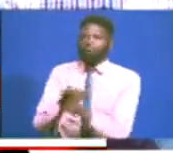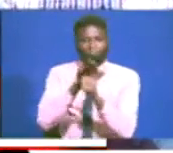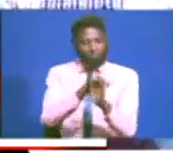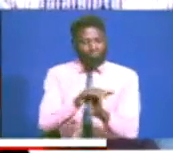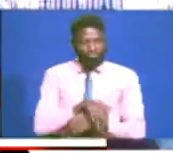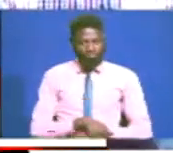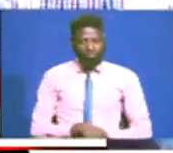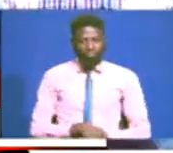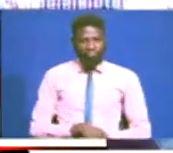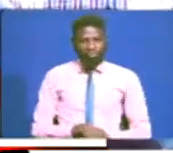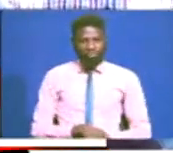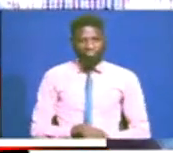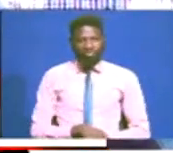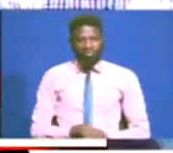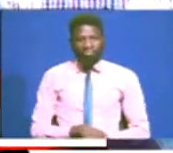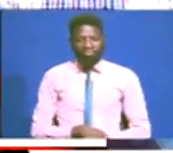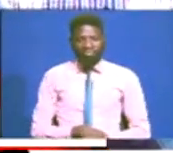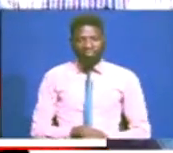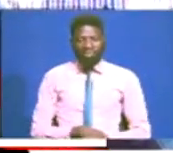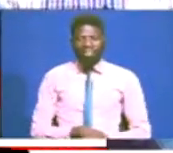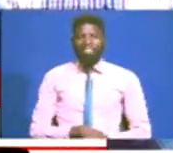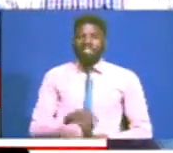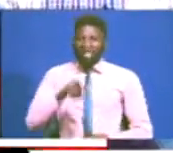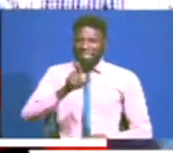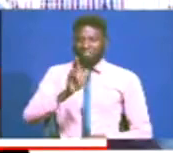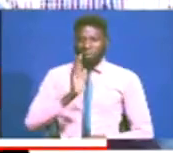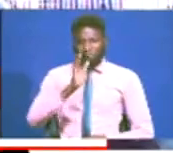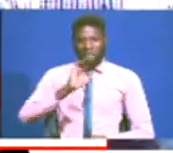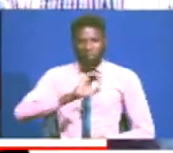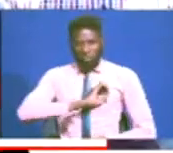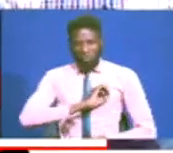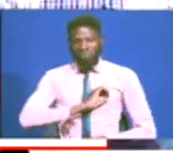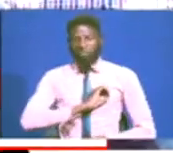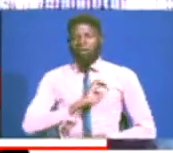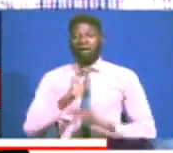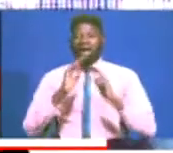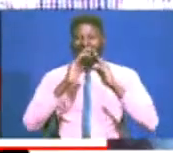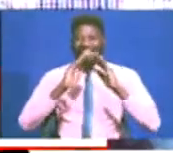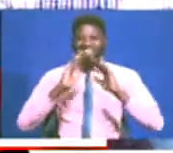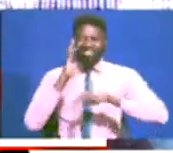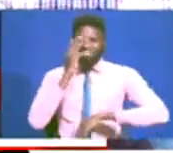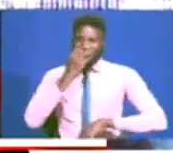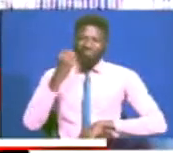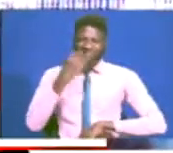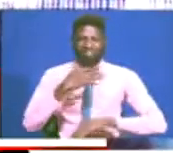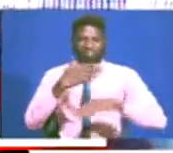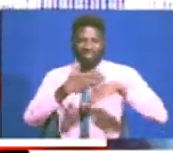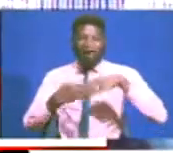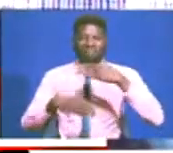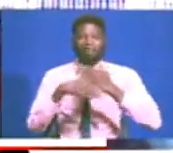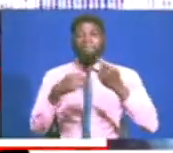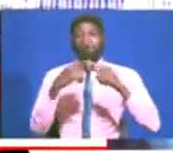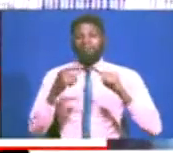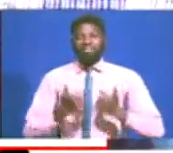Therefore, though you build beautiful stone houses, you will never live in them. Though you